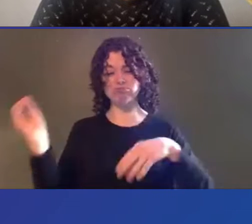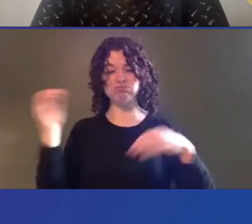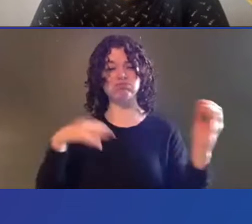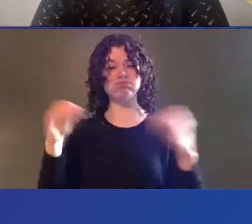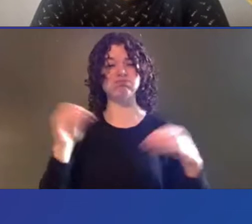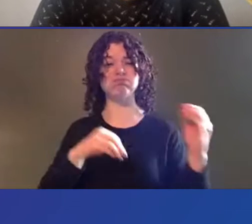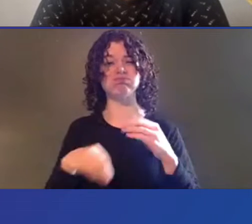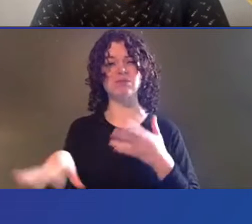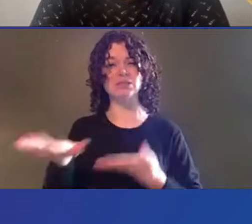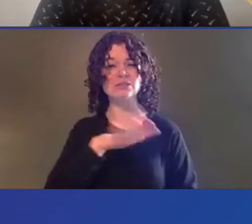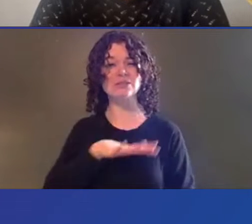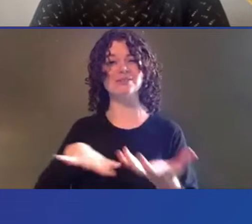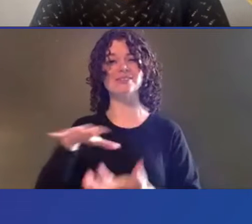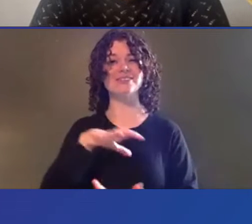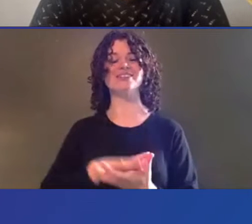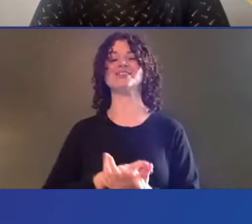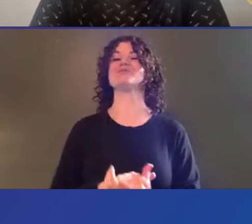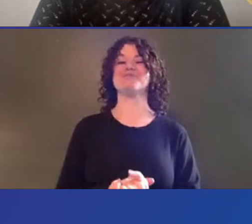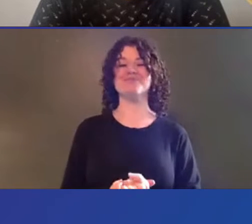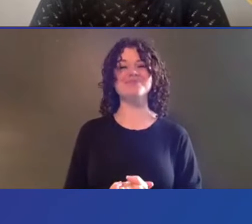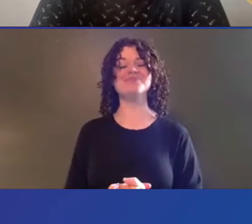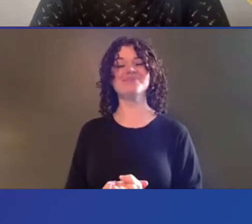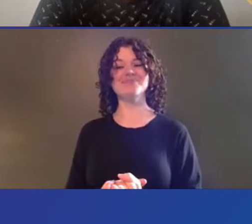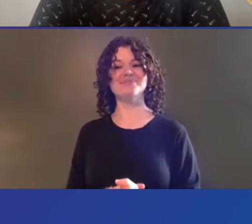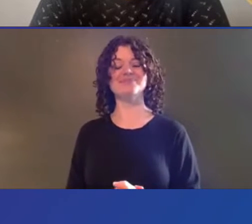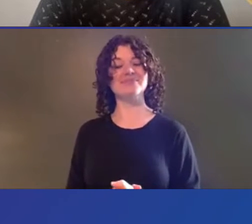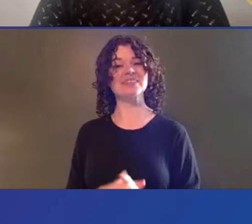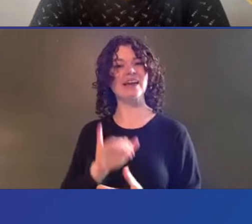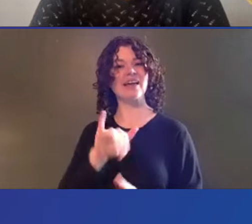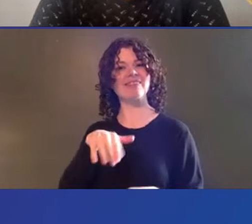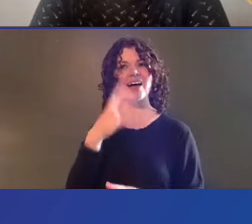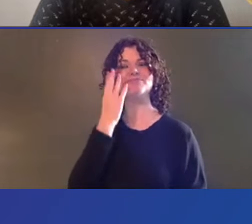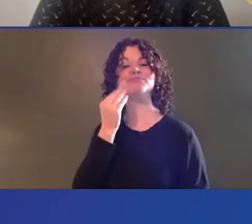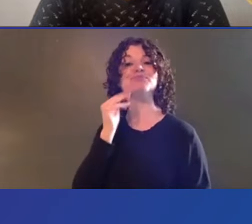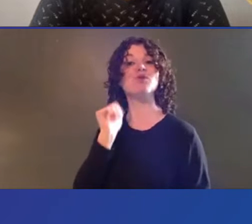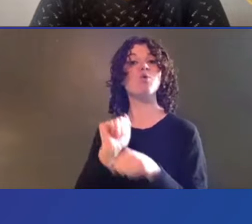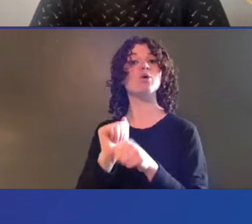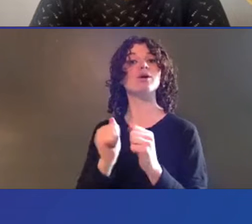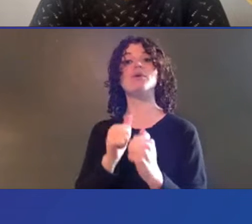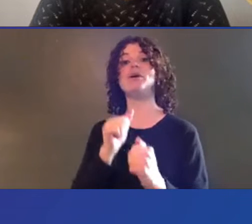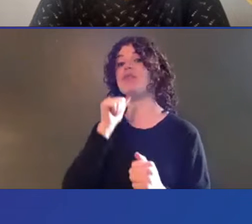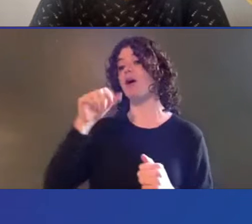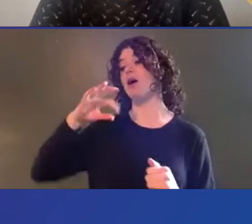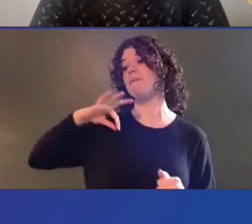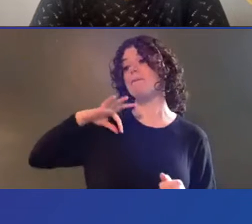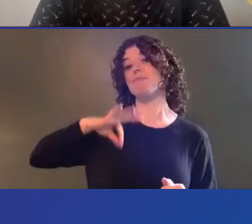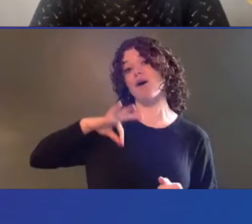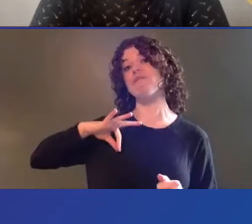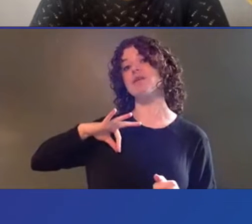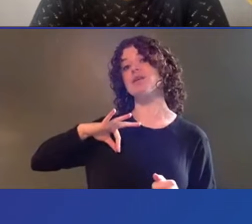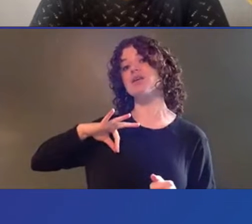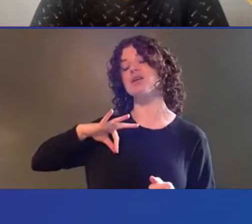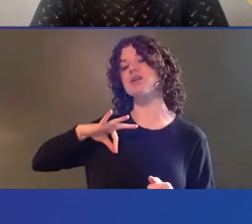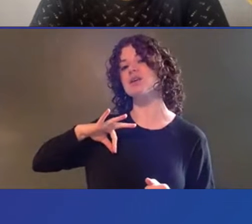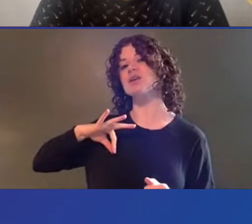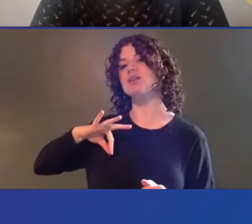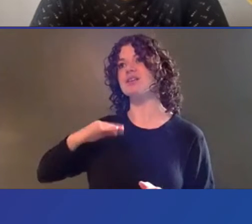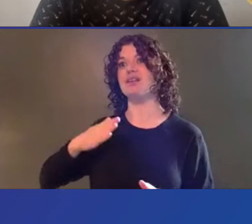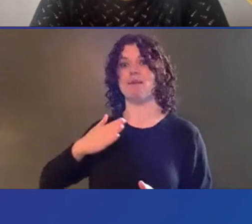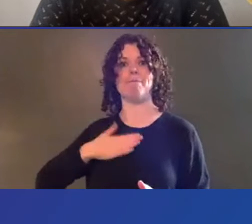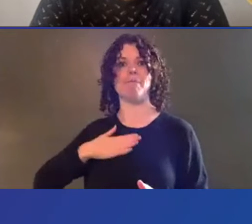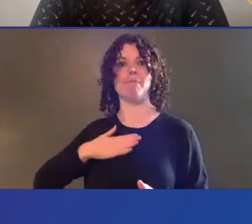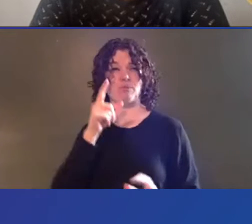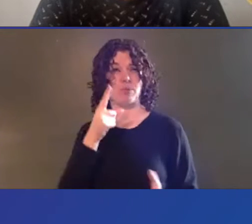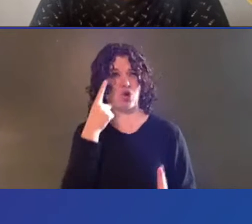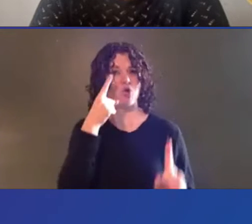and you know, also working with a nonprofit organization, which is kind of my ultimate goal with my company. At